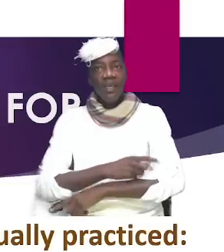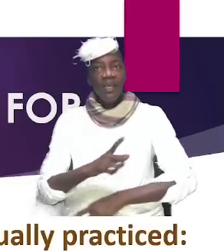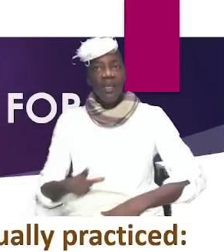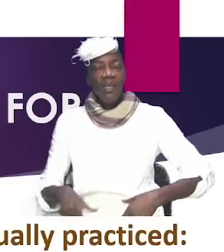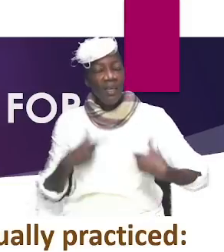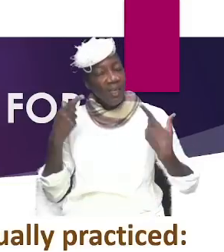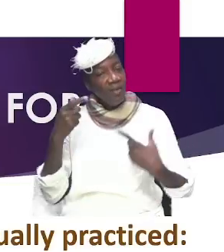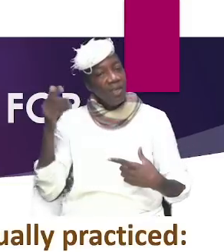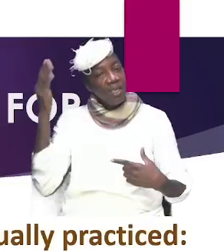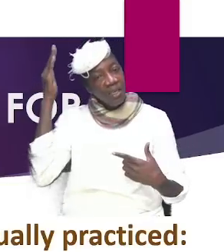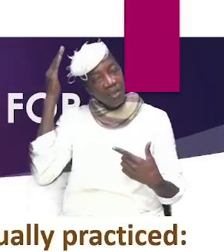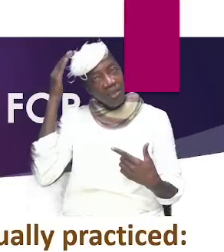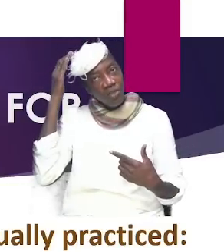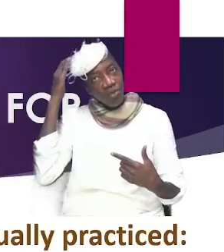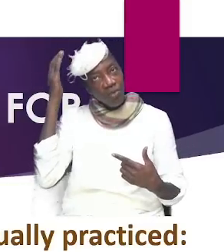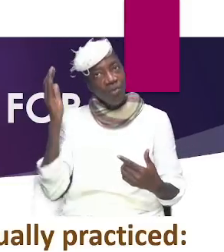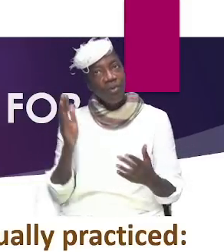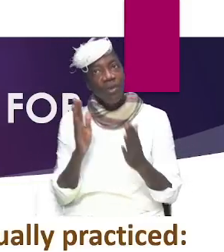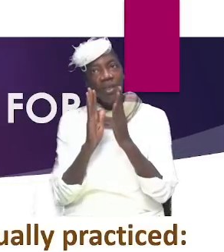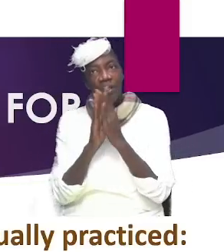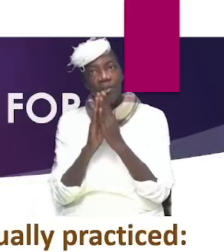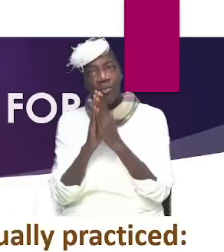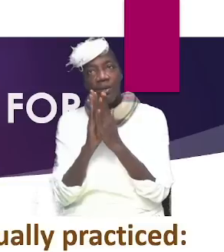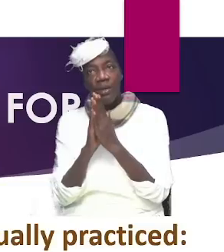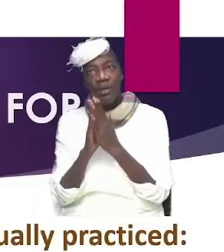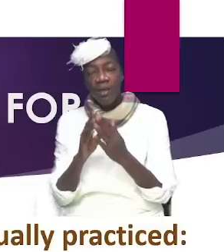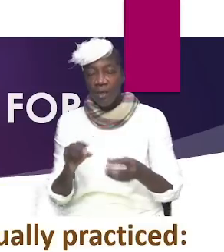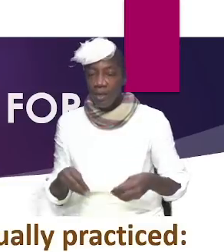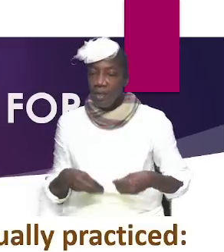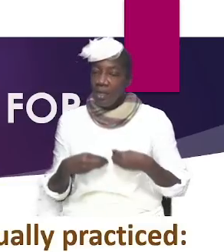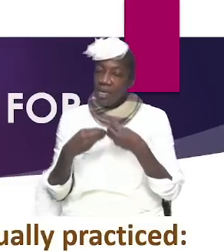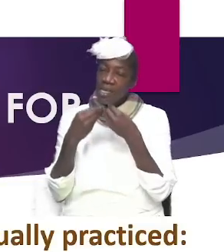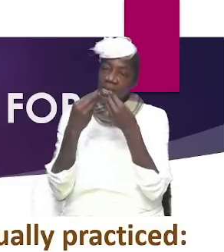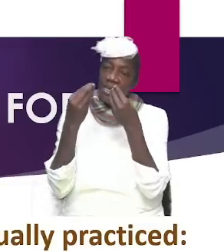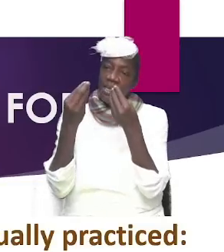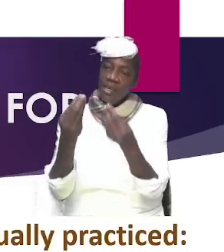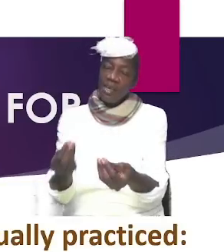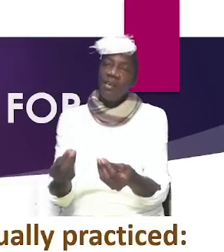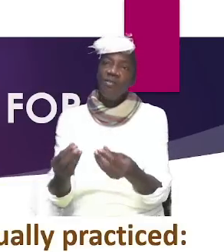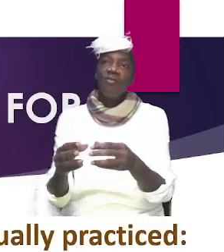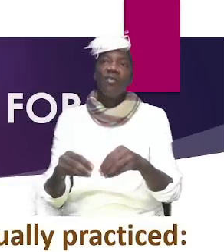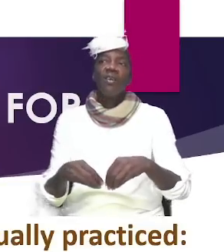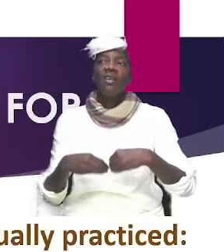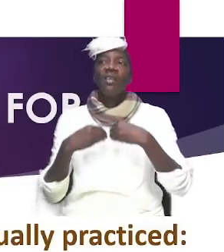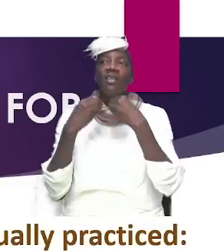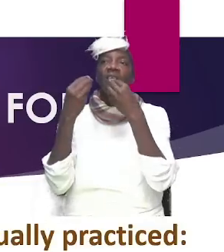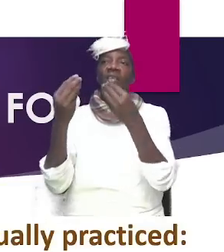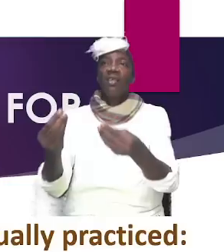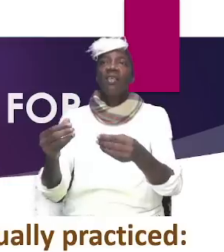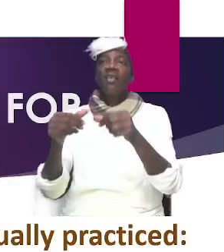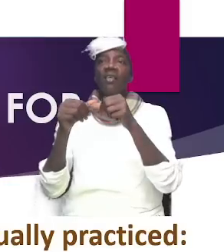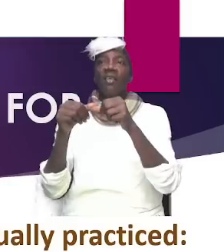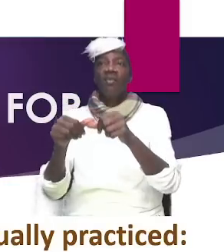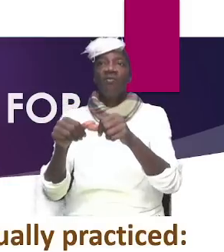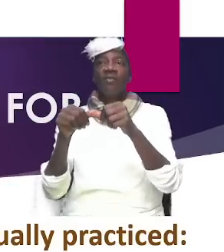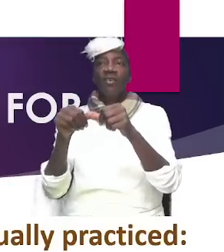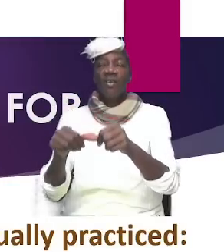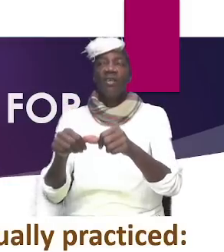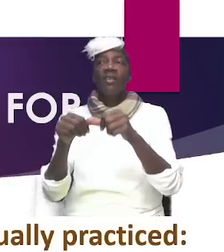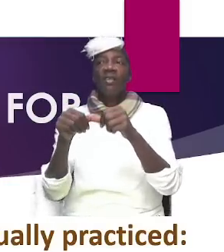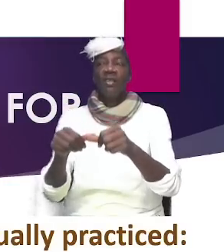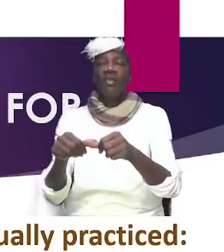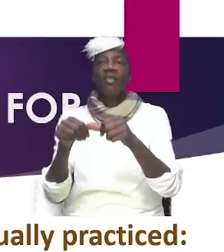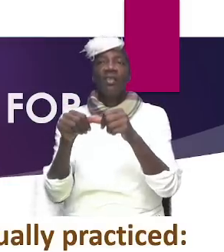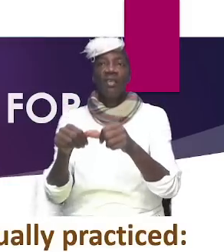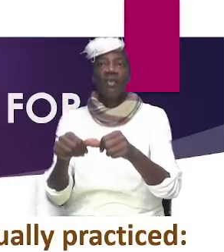So prayer was one. Another one was the giving of alms. They give constantly. It was required of them because